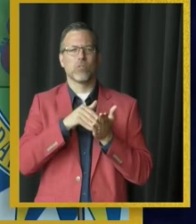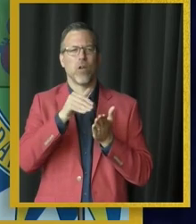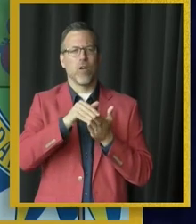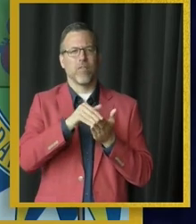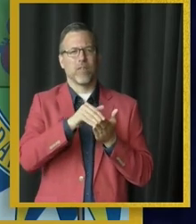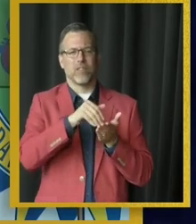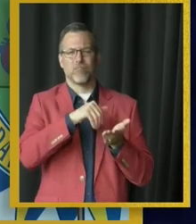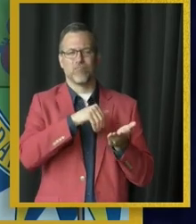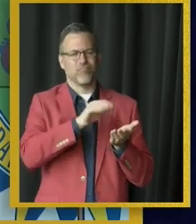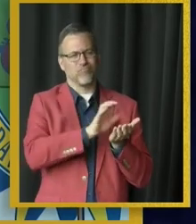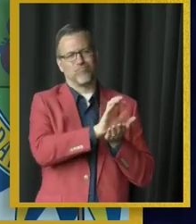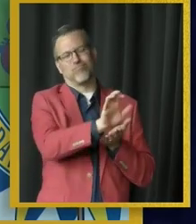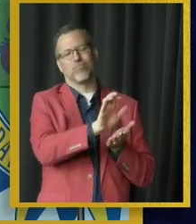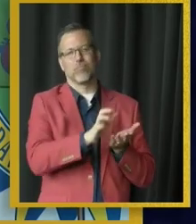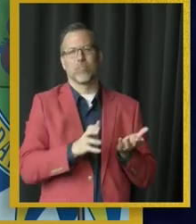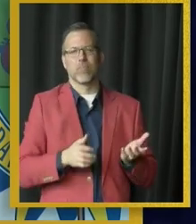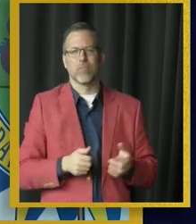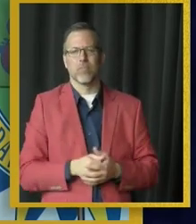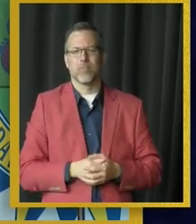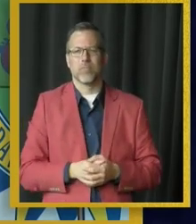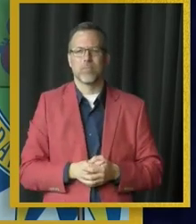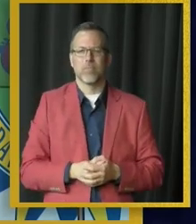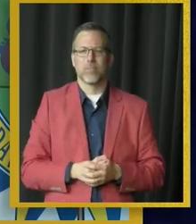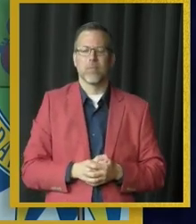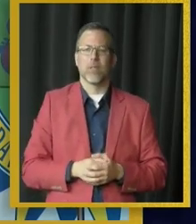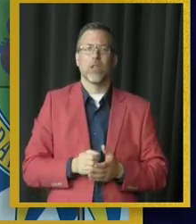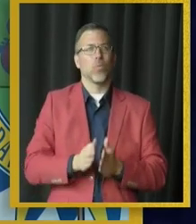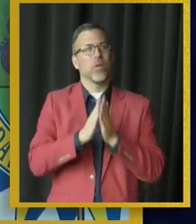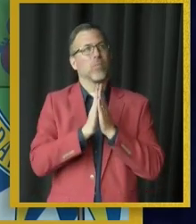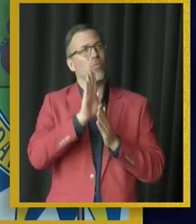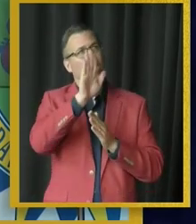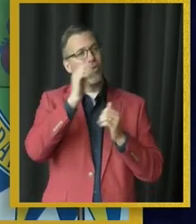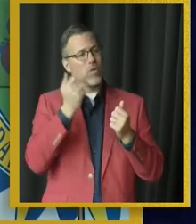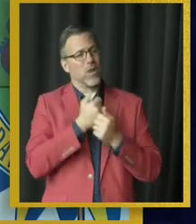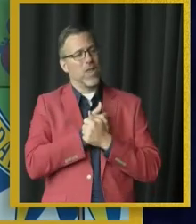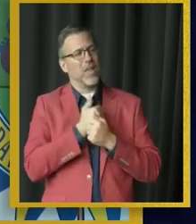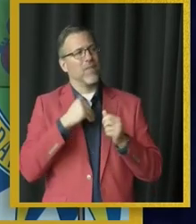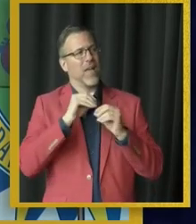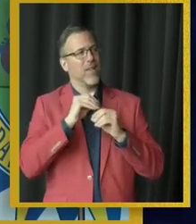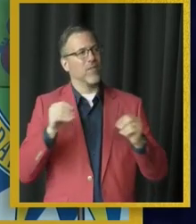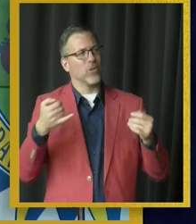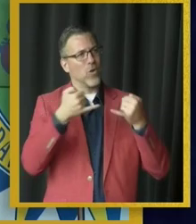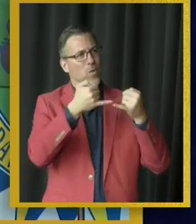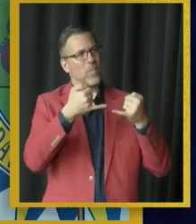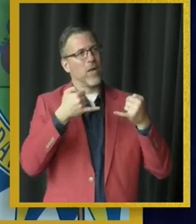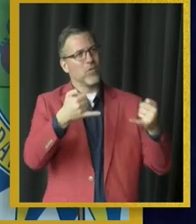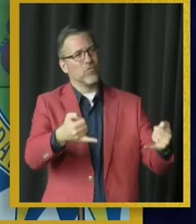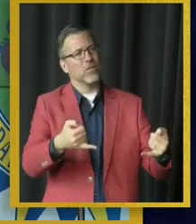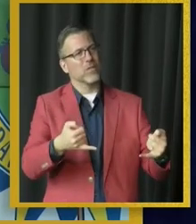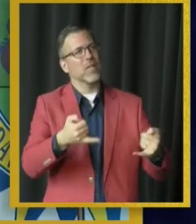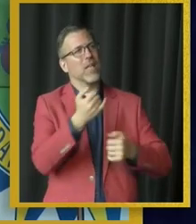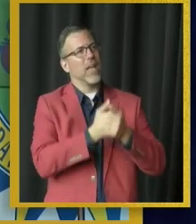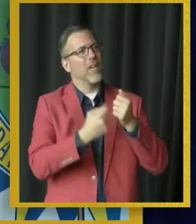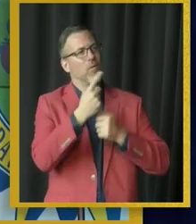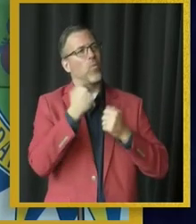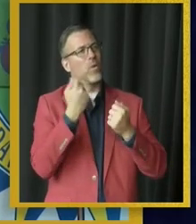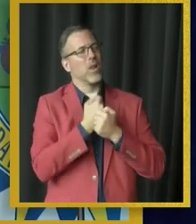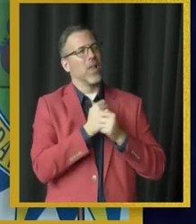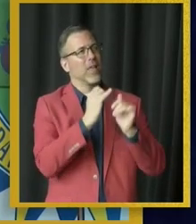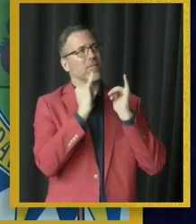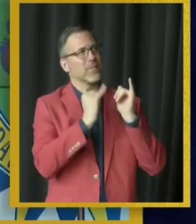pray, God, that your love will have no boundaries, that we all will love like you